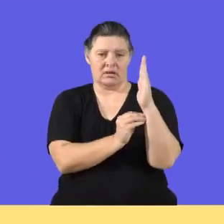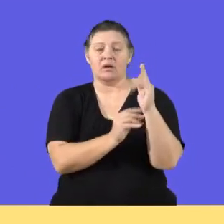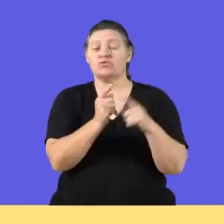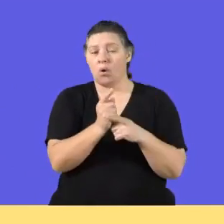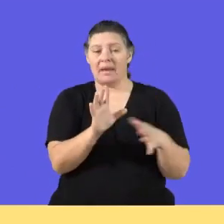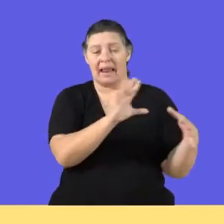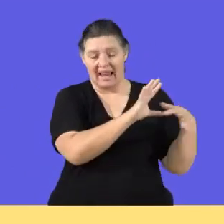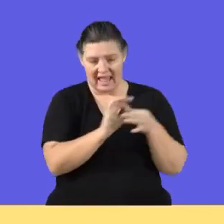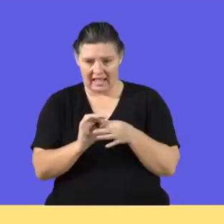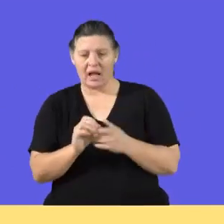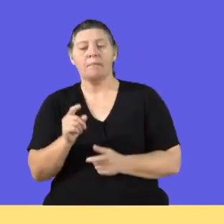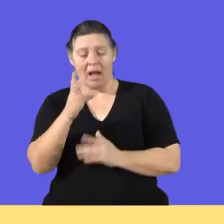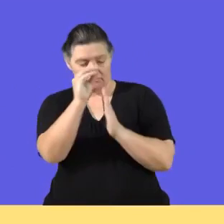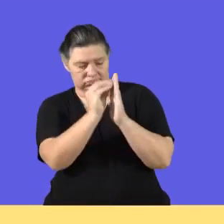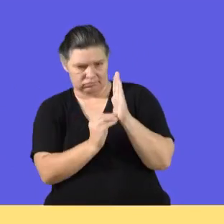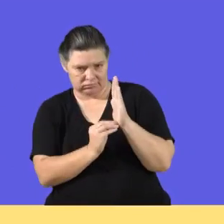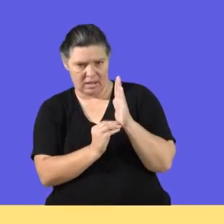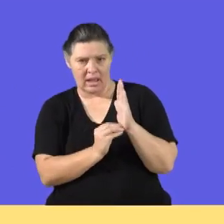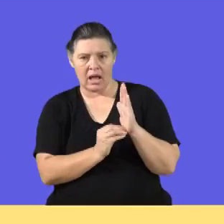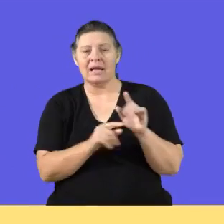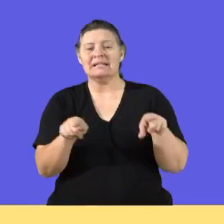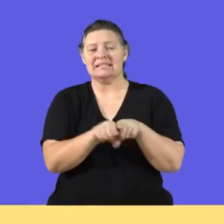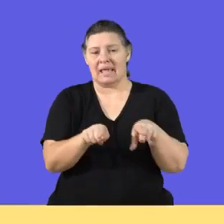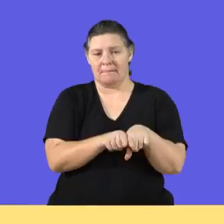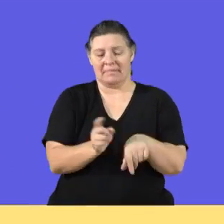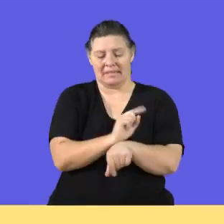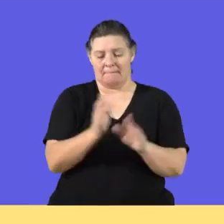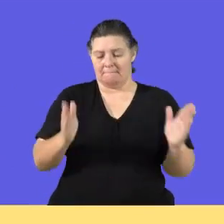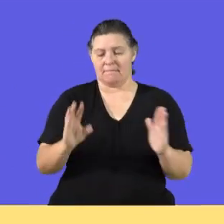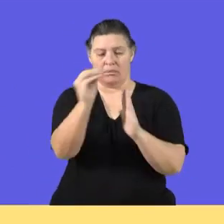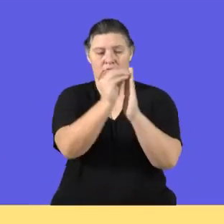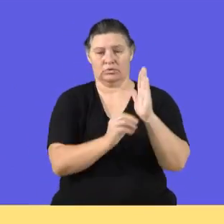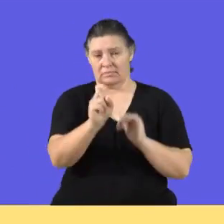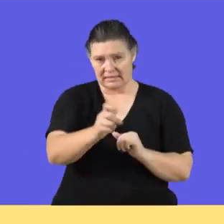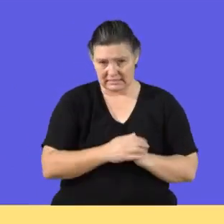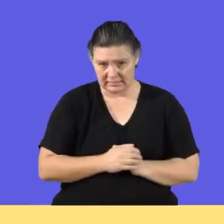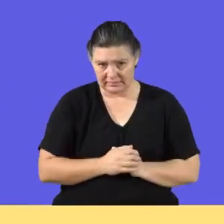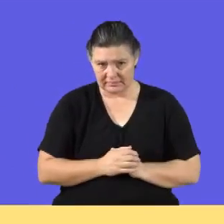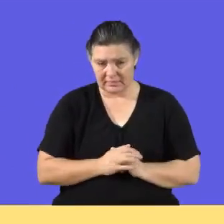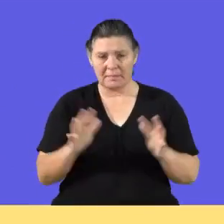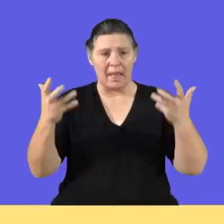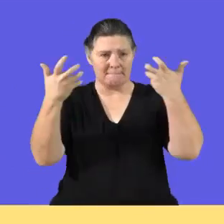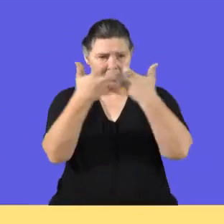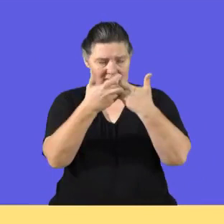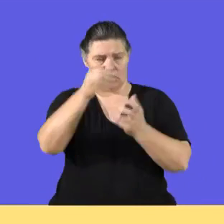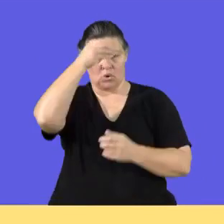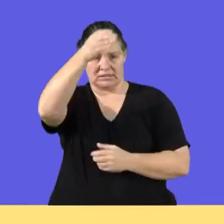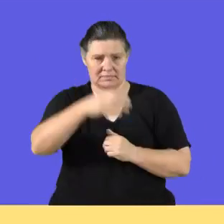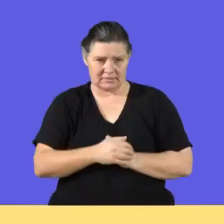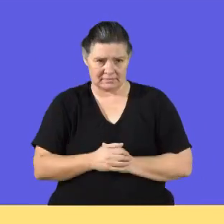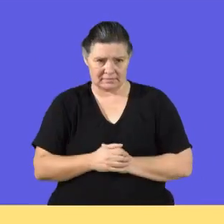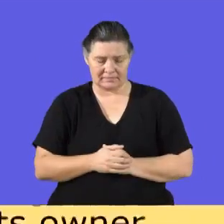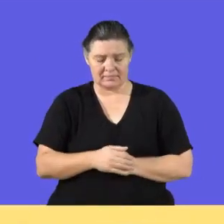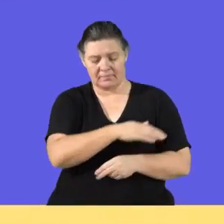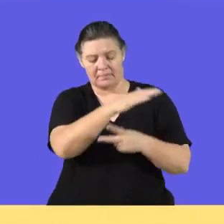to the income it has helped to earn should be recorded in the same accounting period. That is your matching